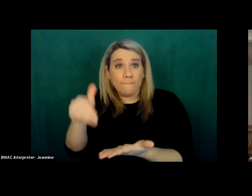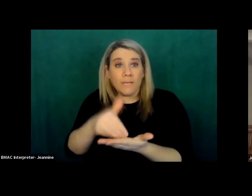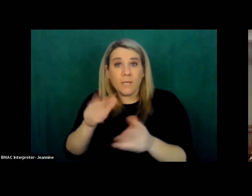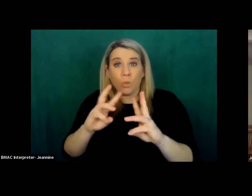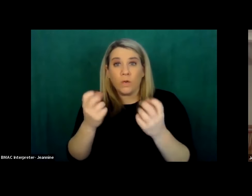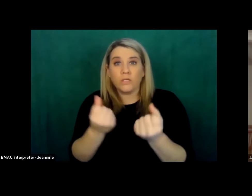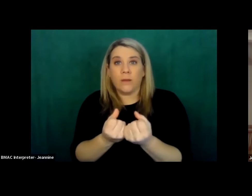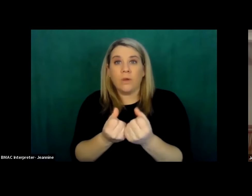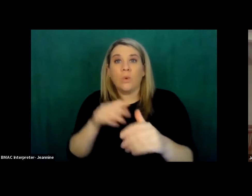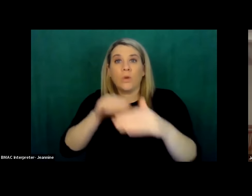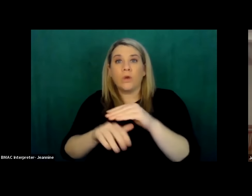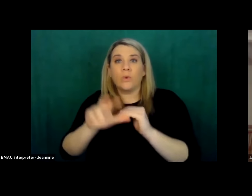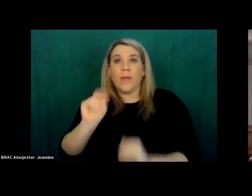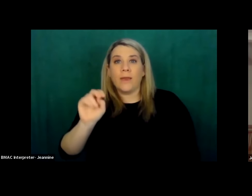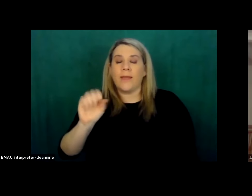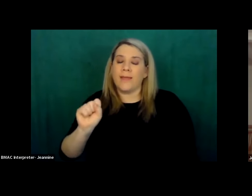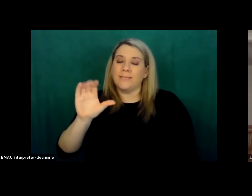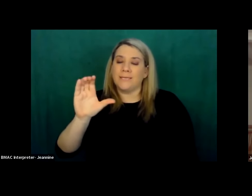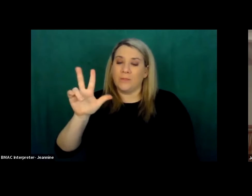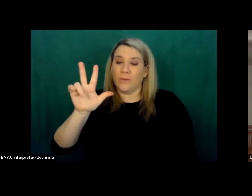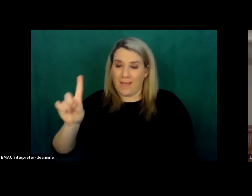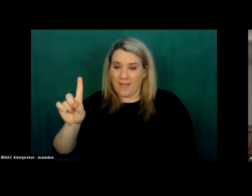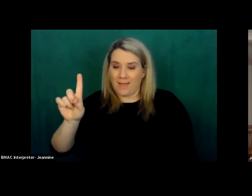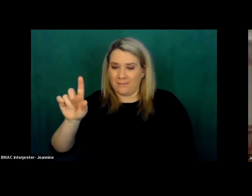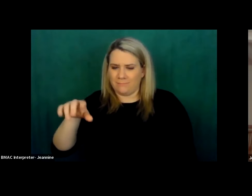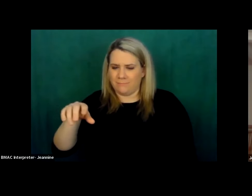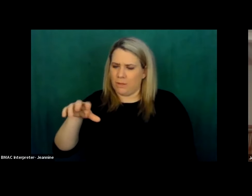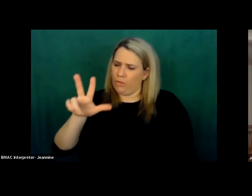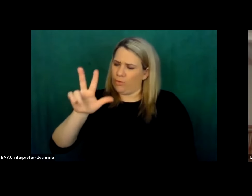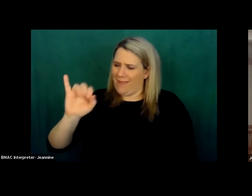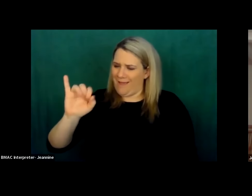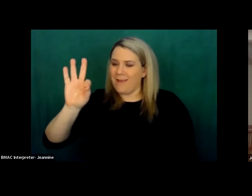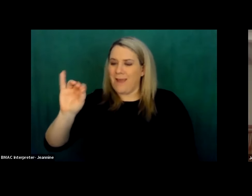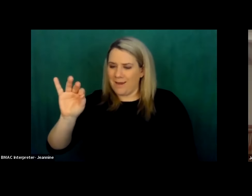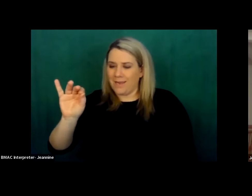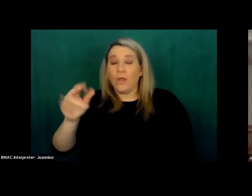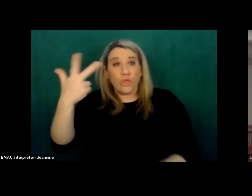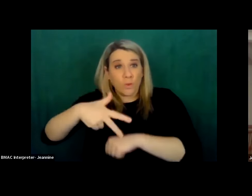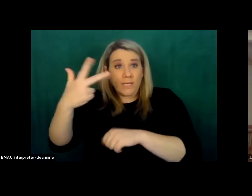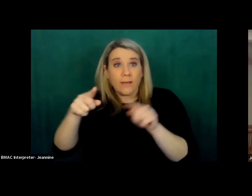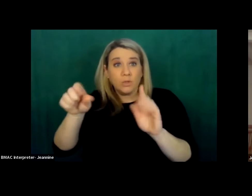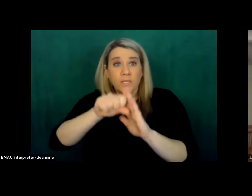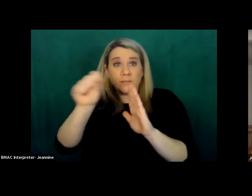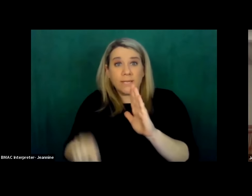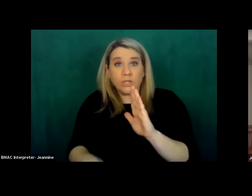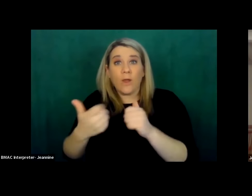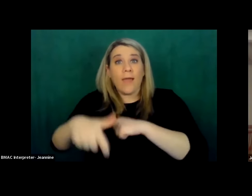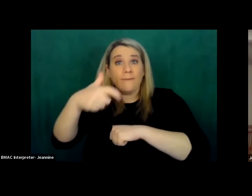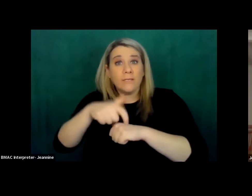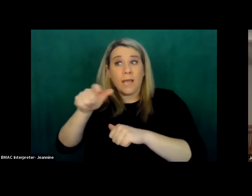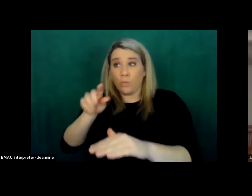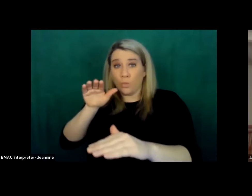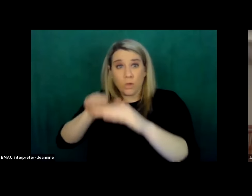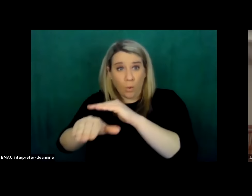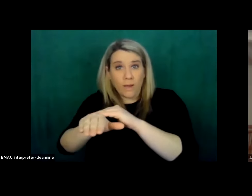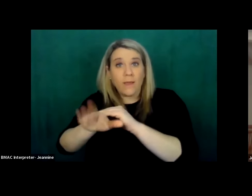into NSCI 390 3 times throughout the semester. And each time we go in, the faculty member is actually a part